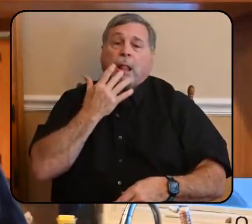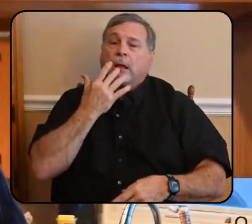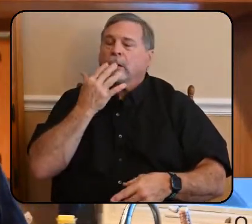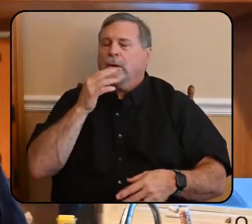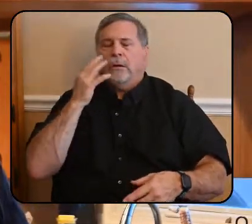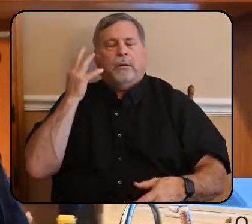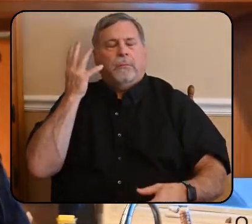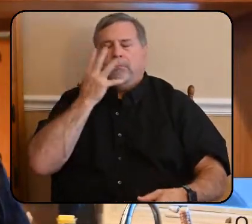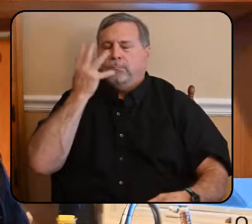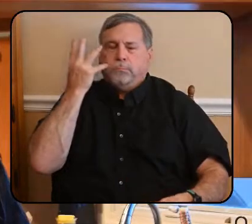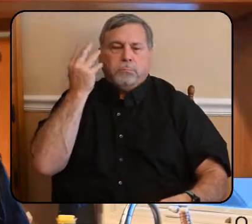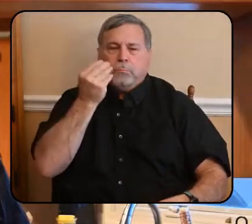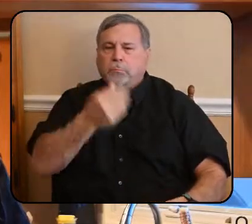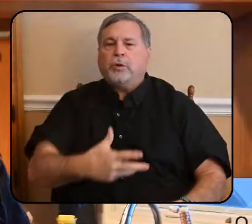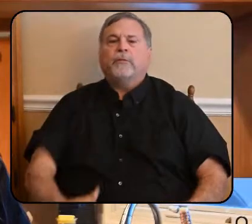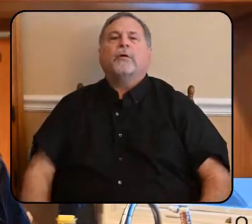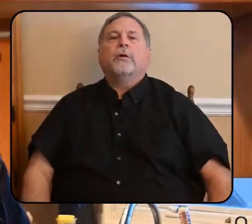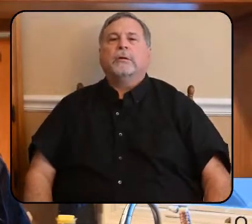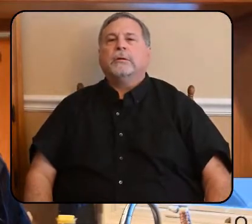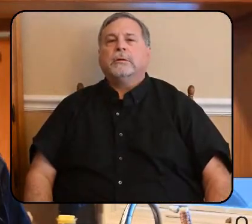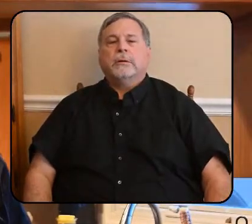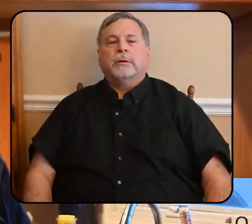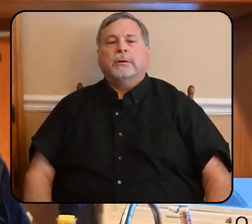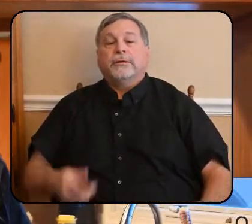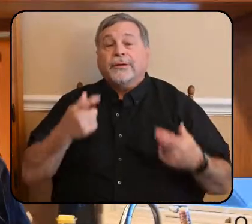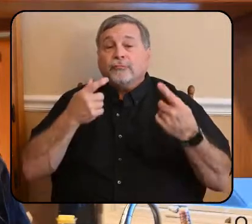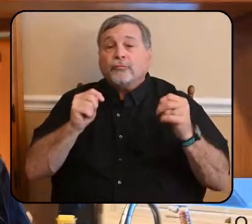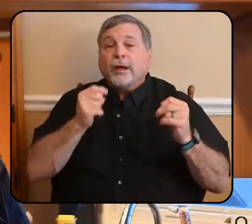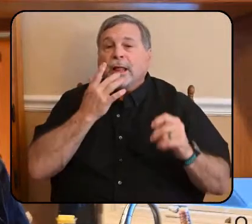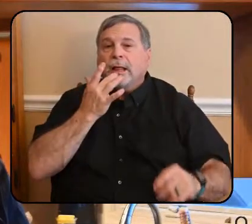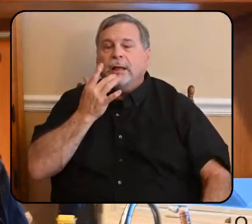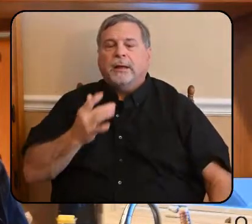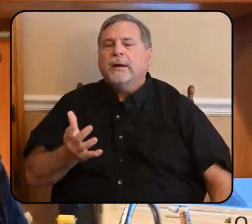absolutely beautiful. I'm going to give it a try.